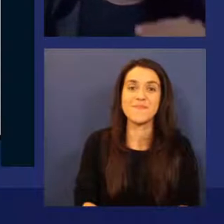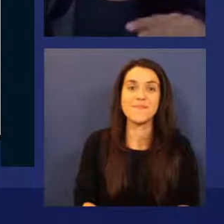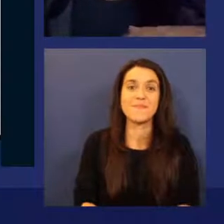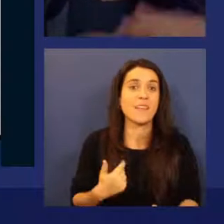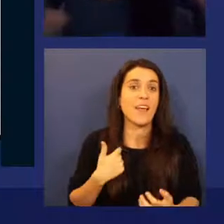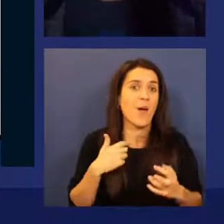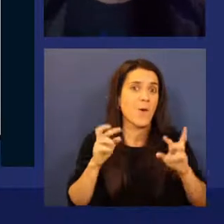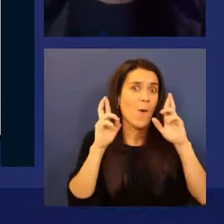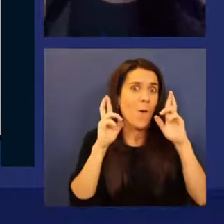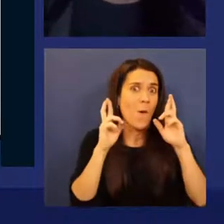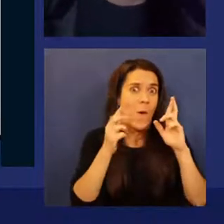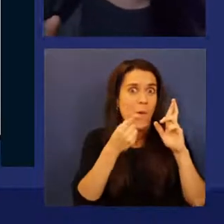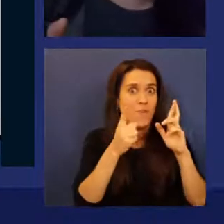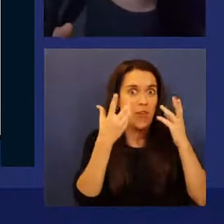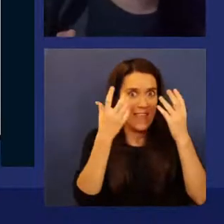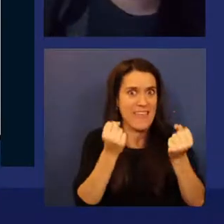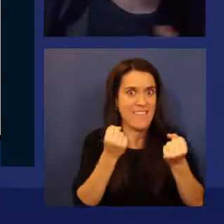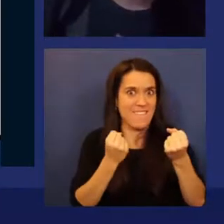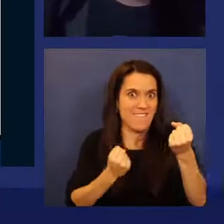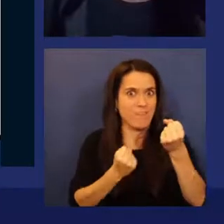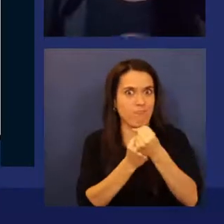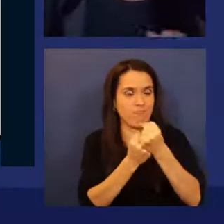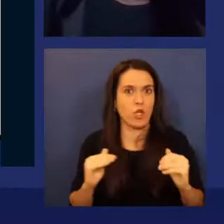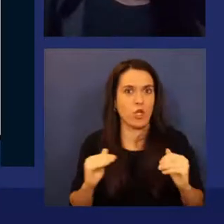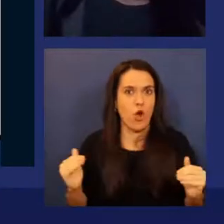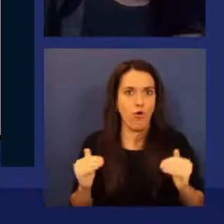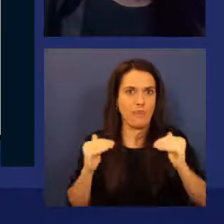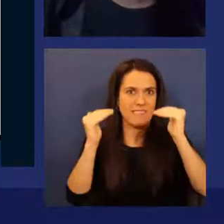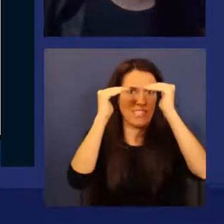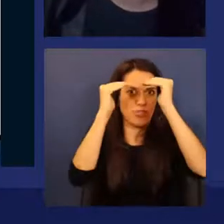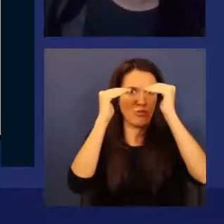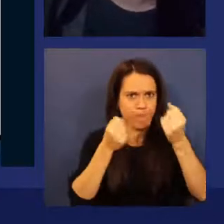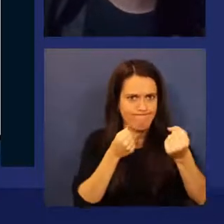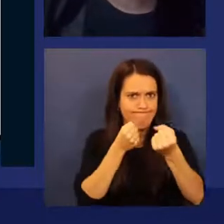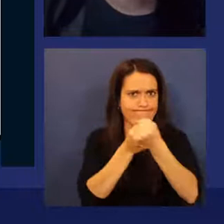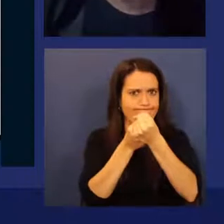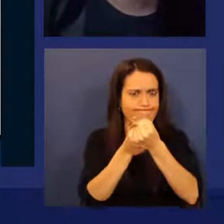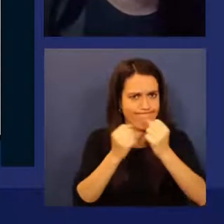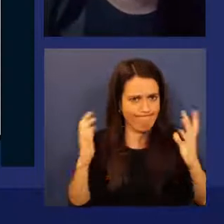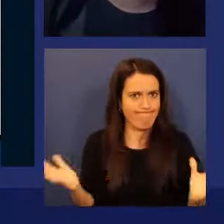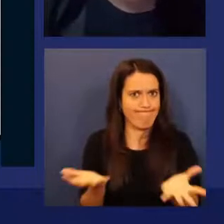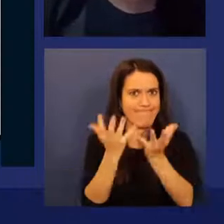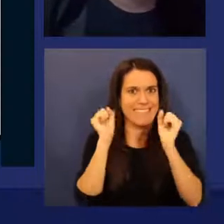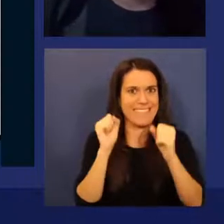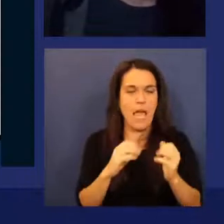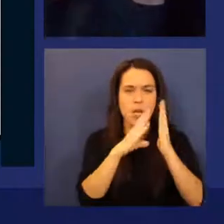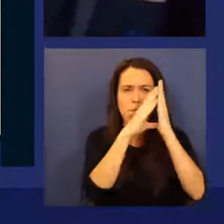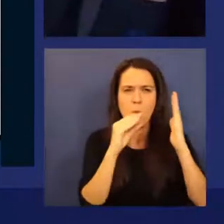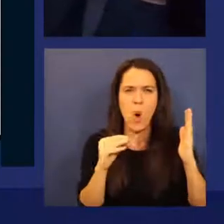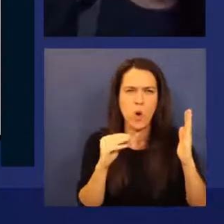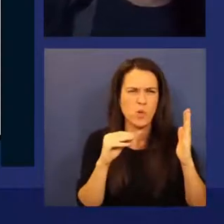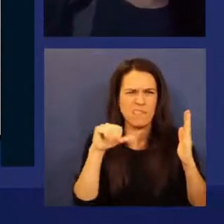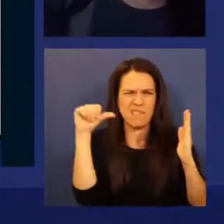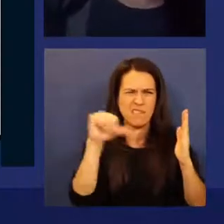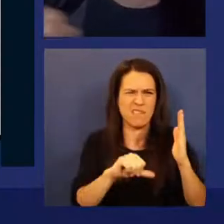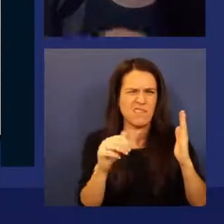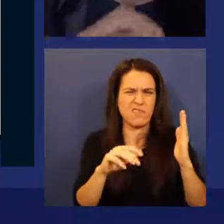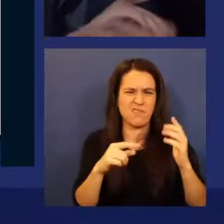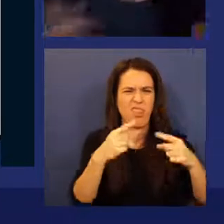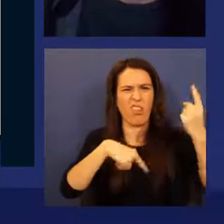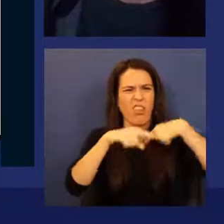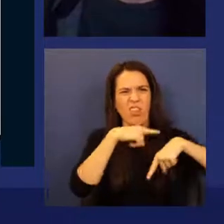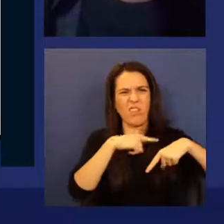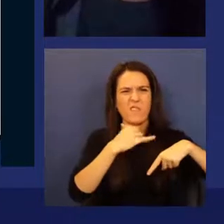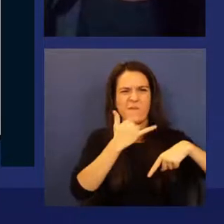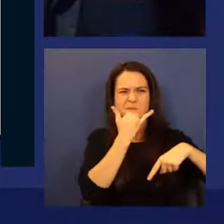you have the support within your organization to be able to call a model bad when it's bad, be able to pull the chain and